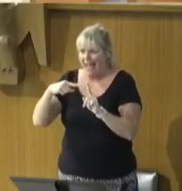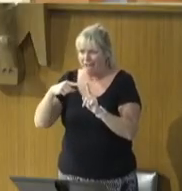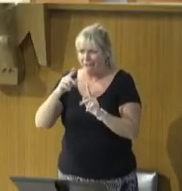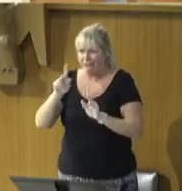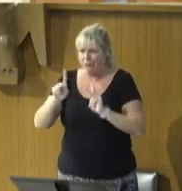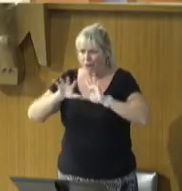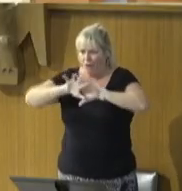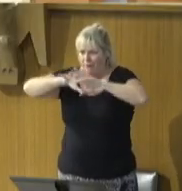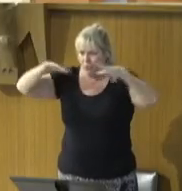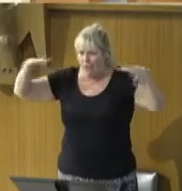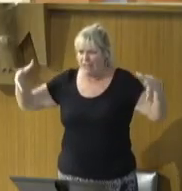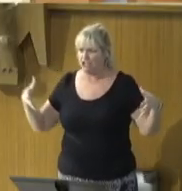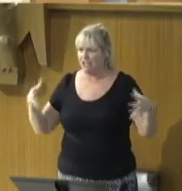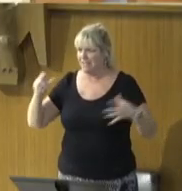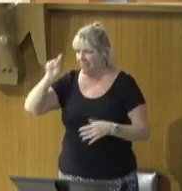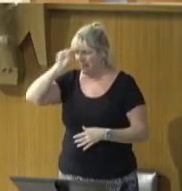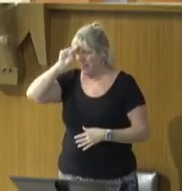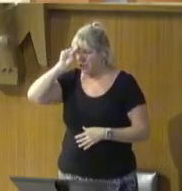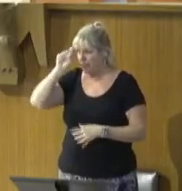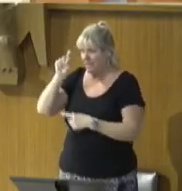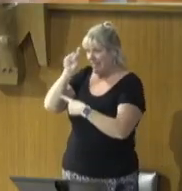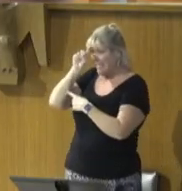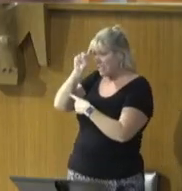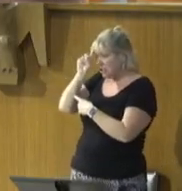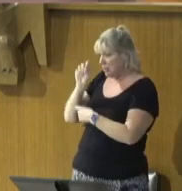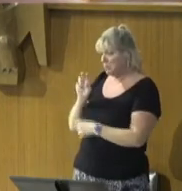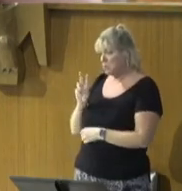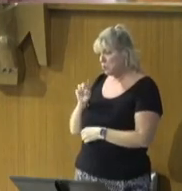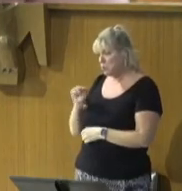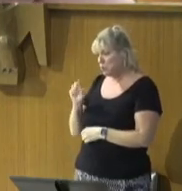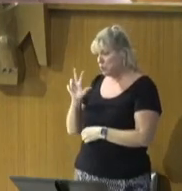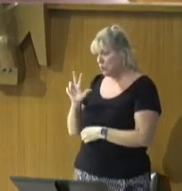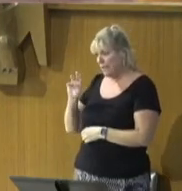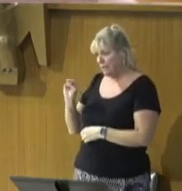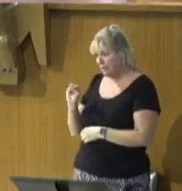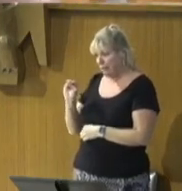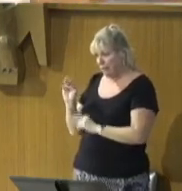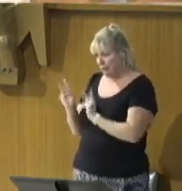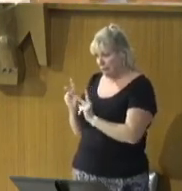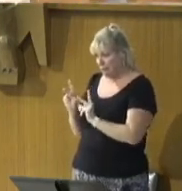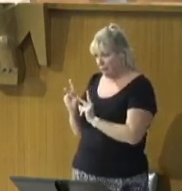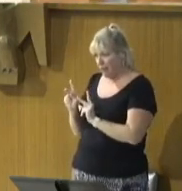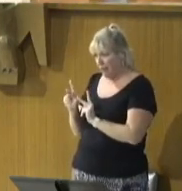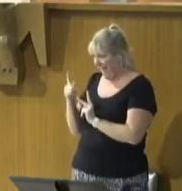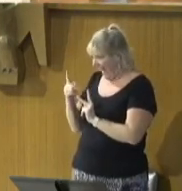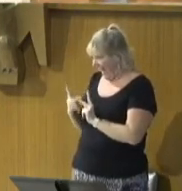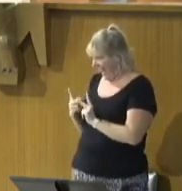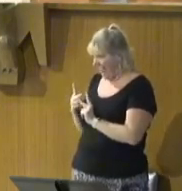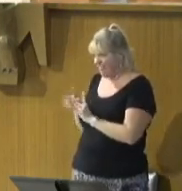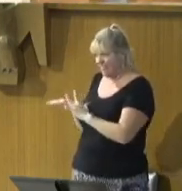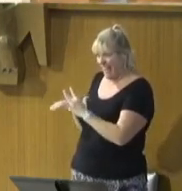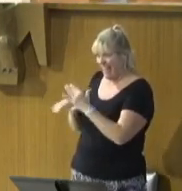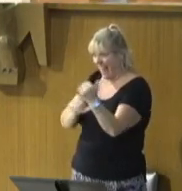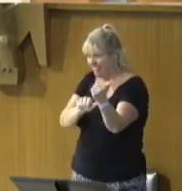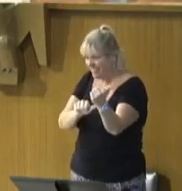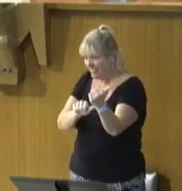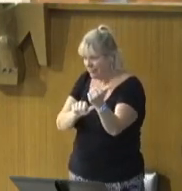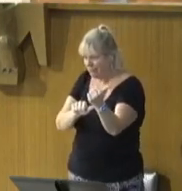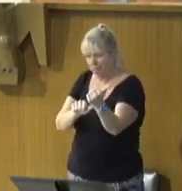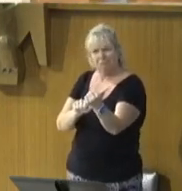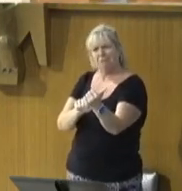Egypt, which at the time was 2 to 3 million people. So if half the population of a country left the country at one time,